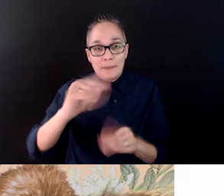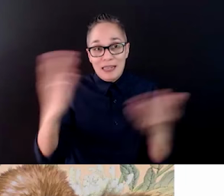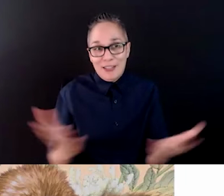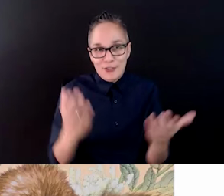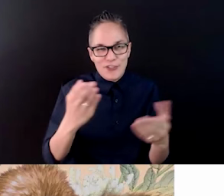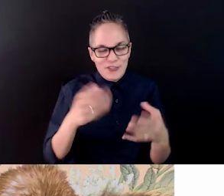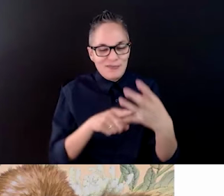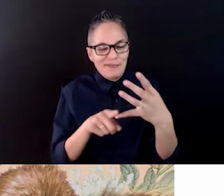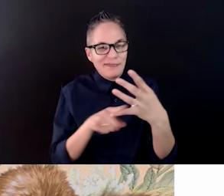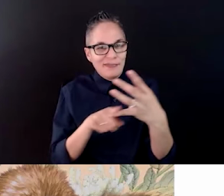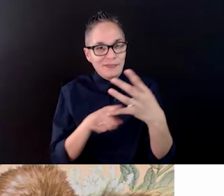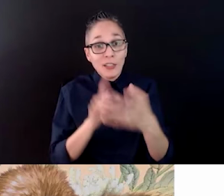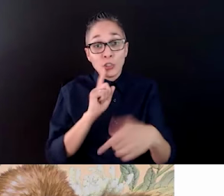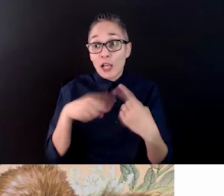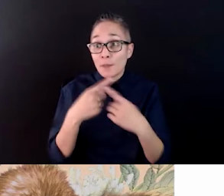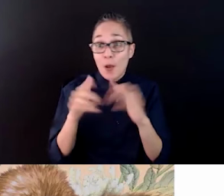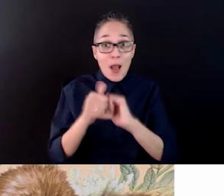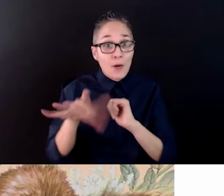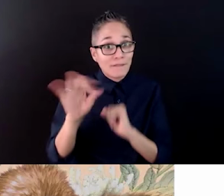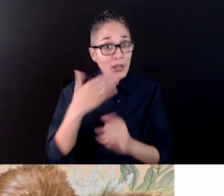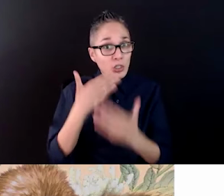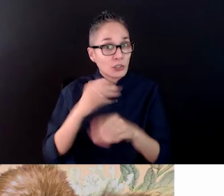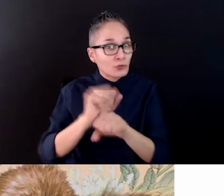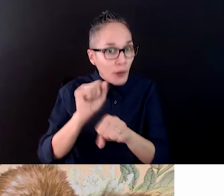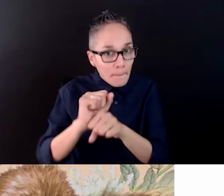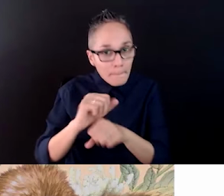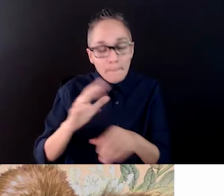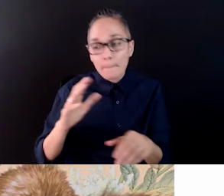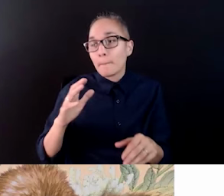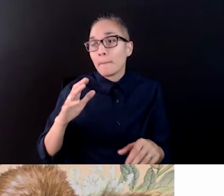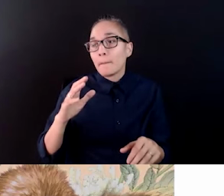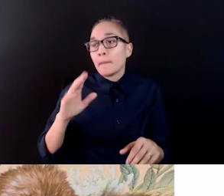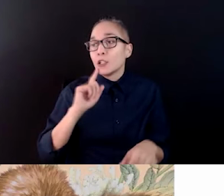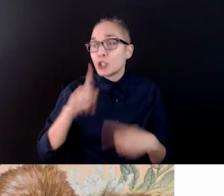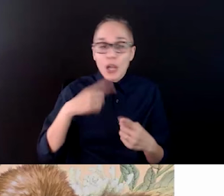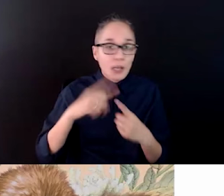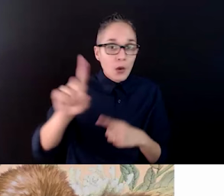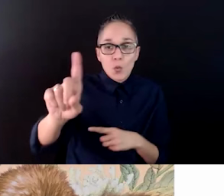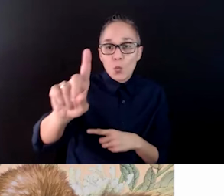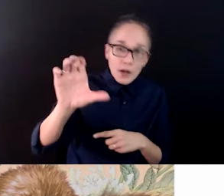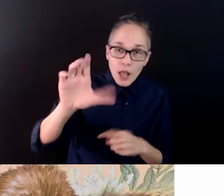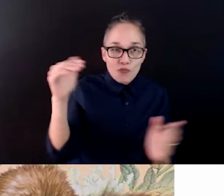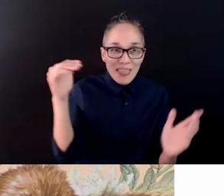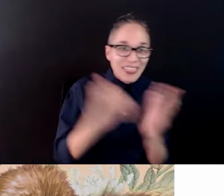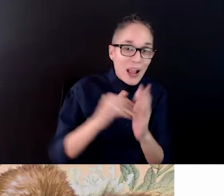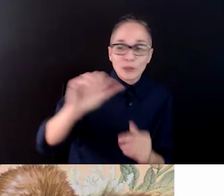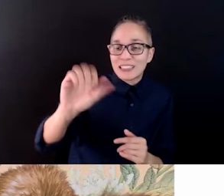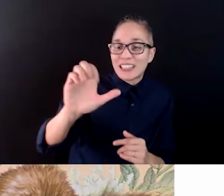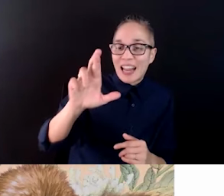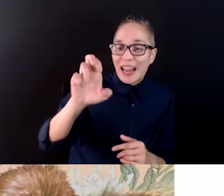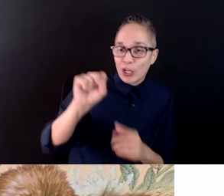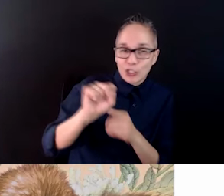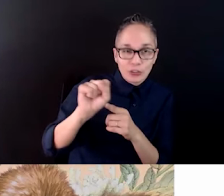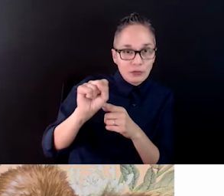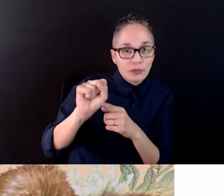about gigawatts for good jobs. Talk about the 100,000 acres that is going to be fallowed on the